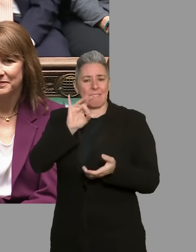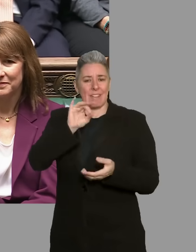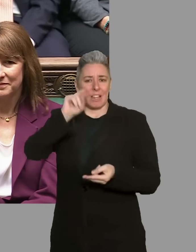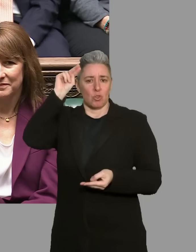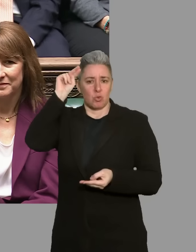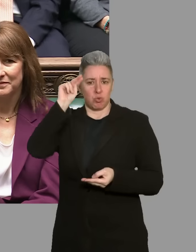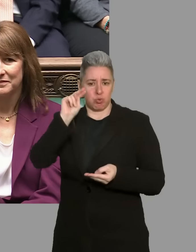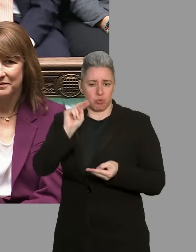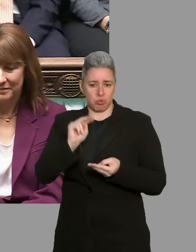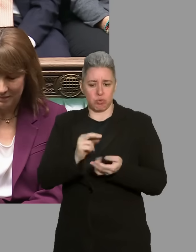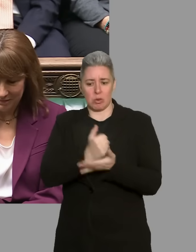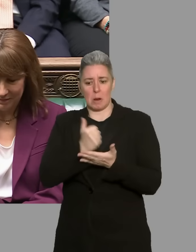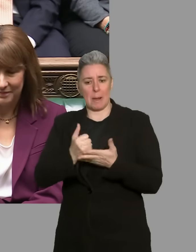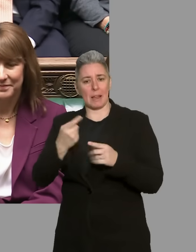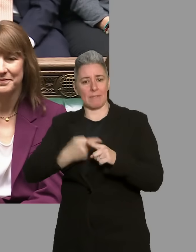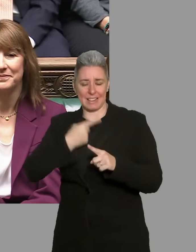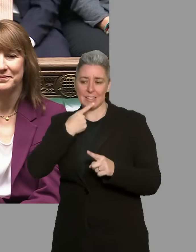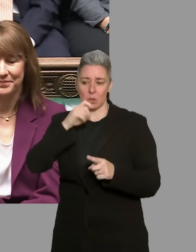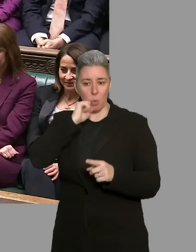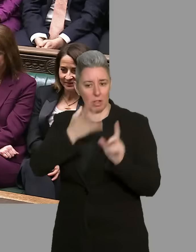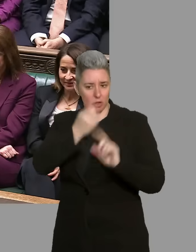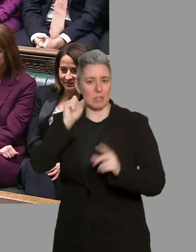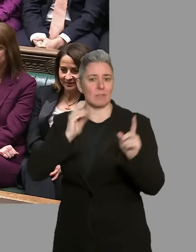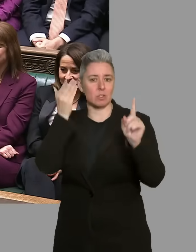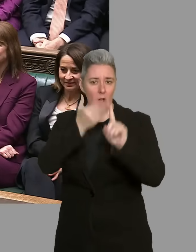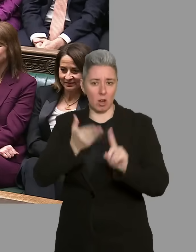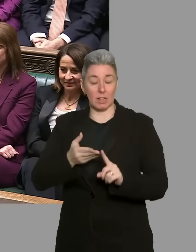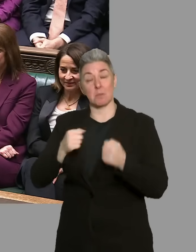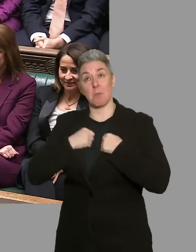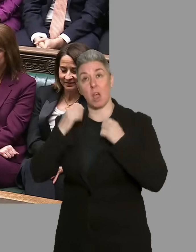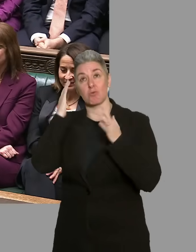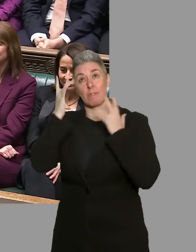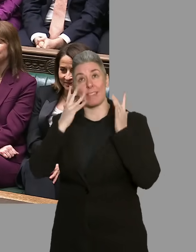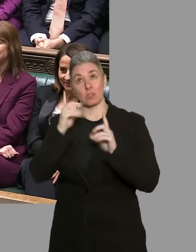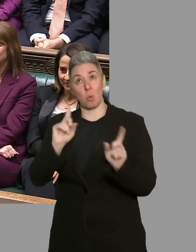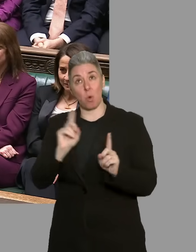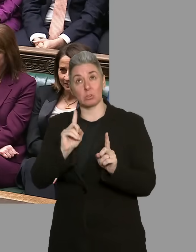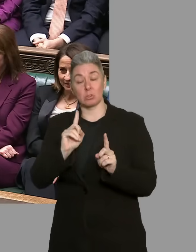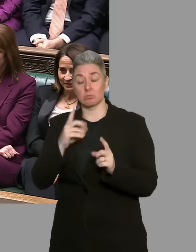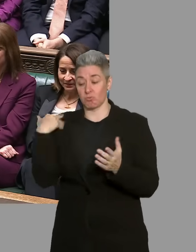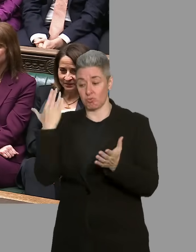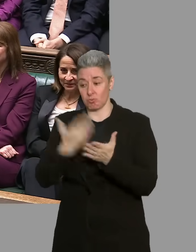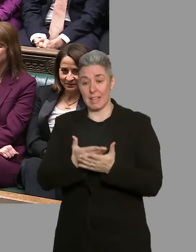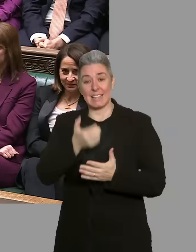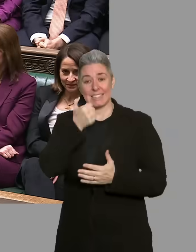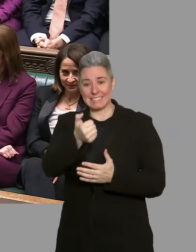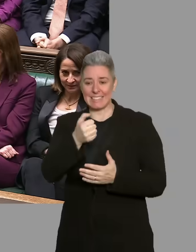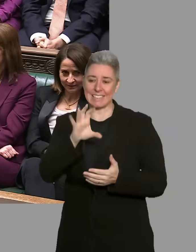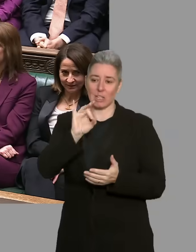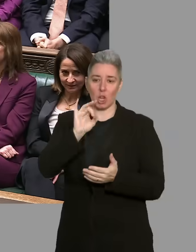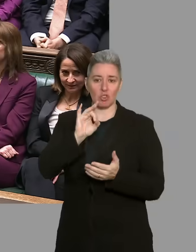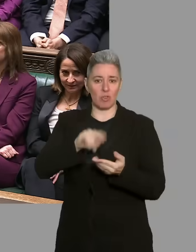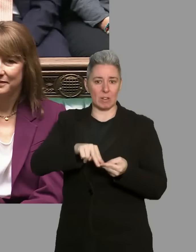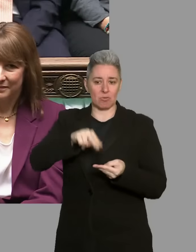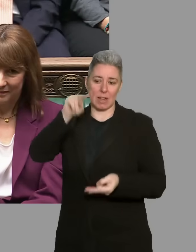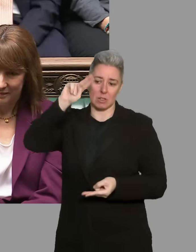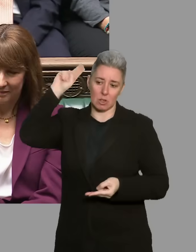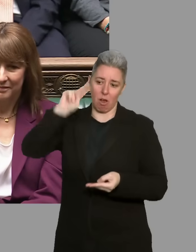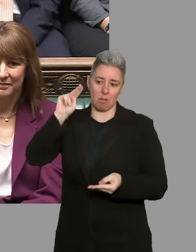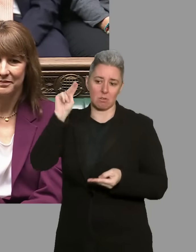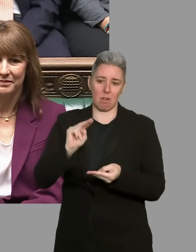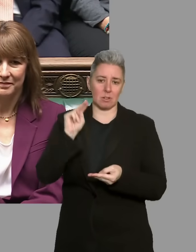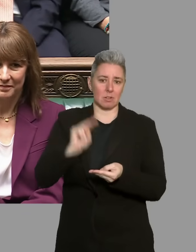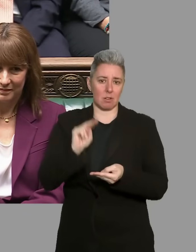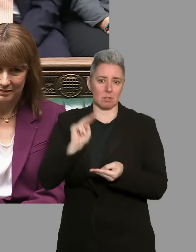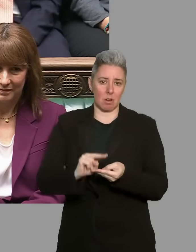had 6 interest rate cuts in a row. Mortgages, those with mortgages will be hugely effective. I'll reflect on the fact the